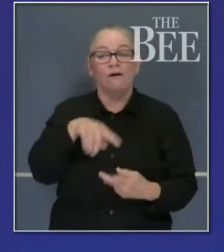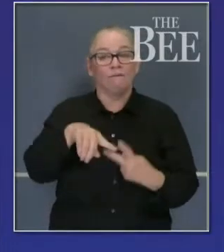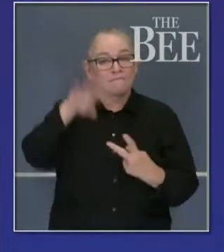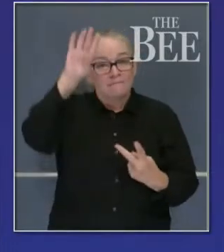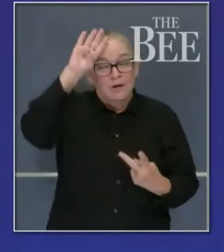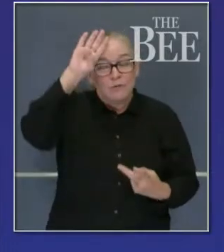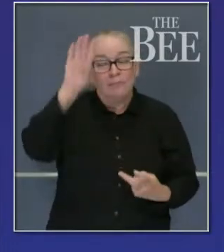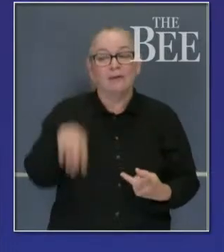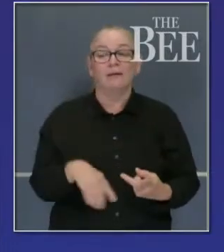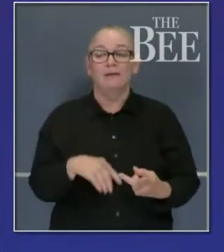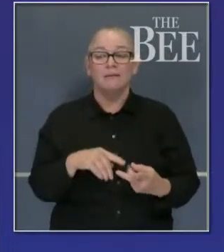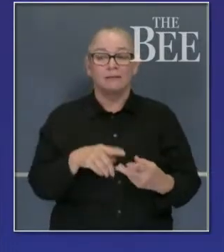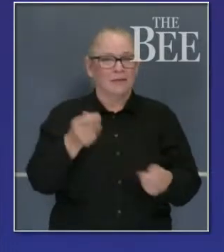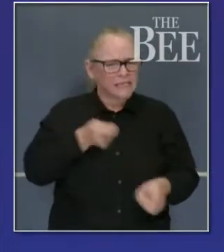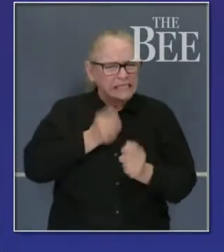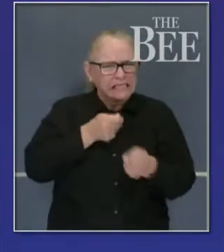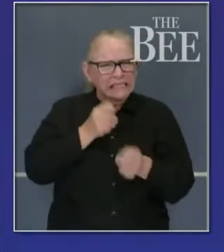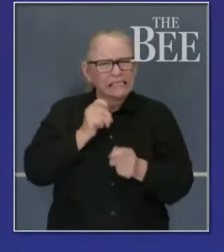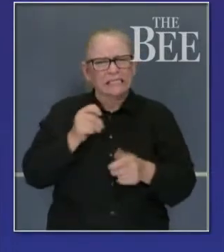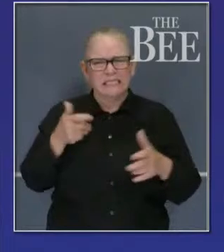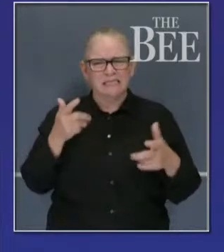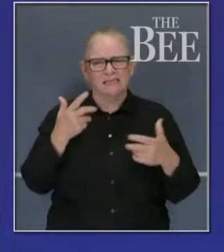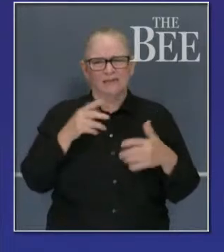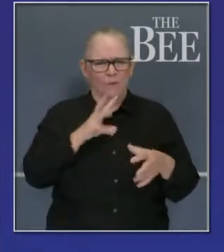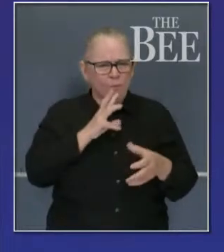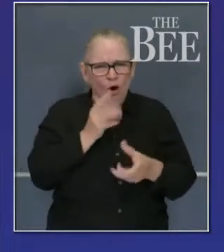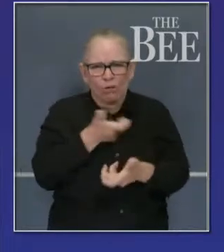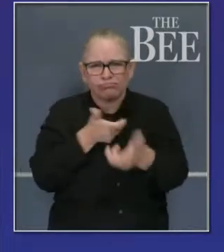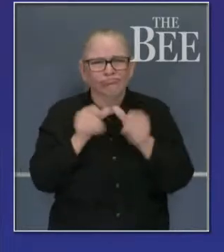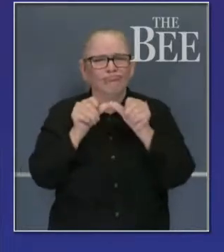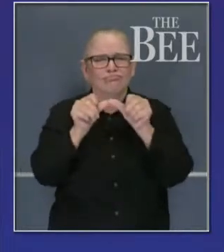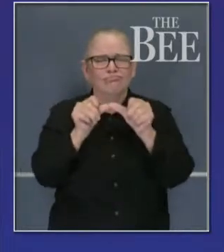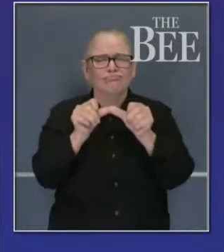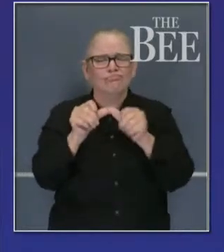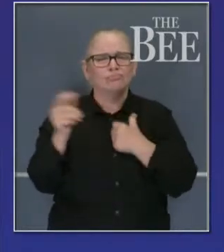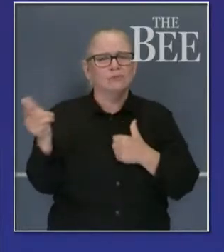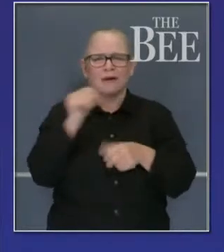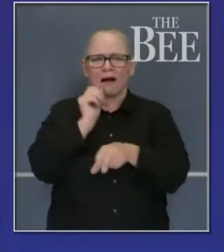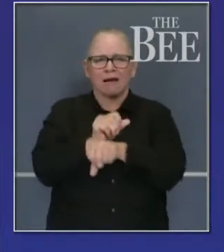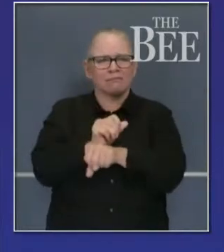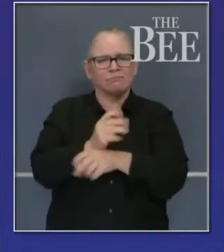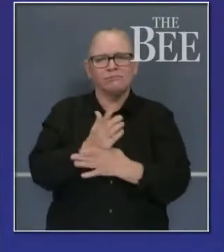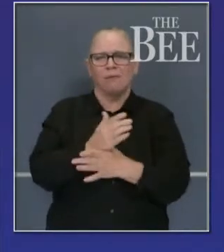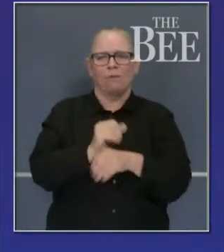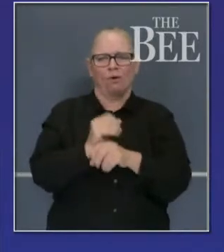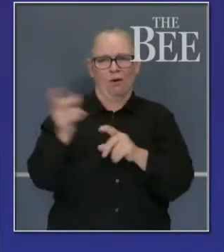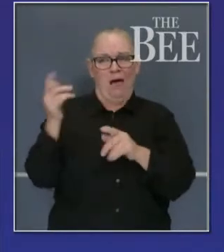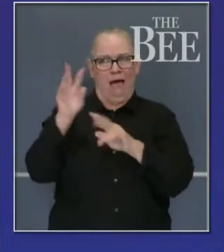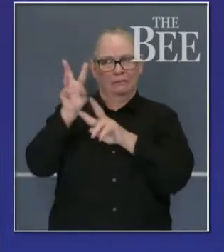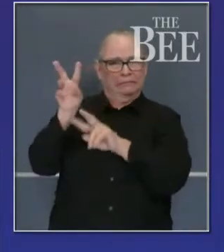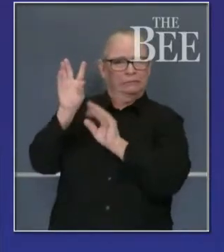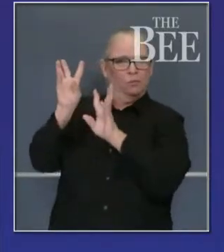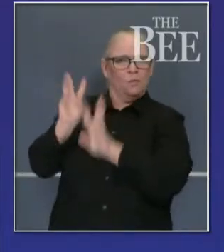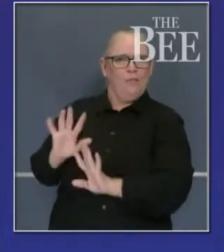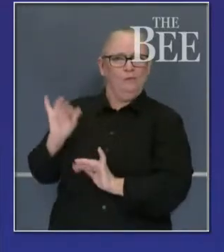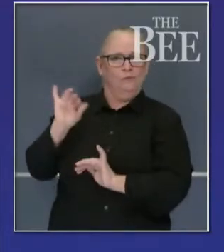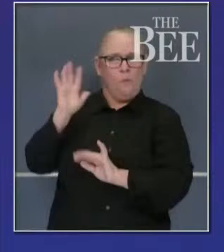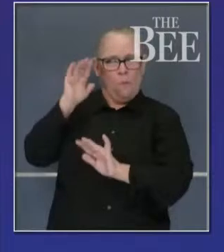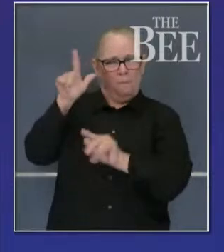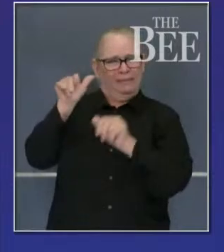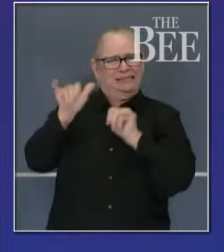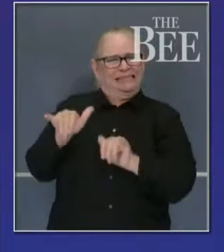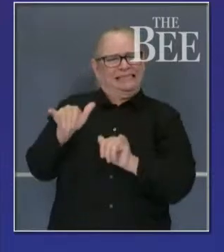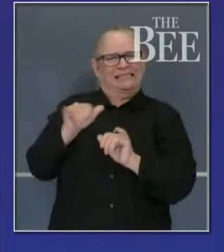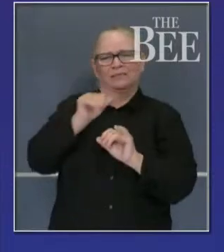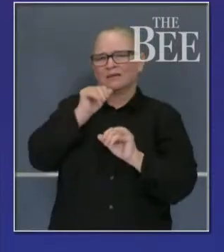out there on the front line. So if the weather can continue to hold, potential precipitation in Northern California up and around